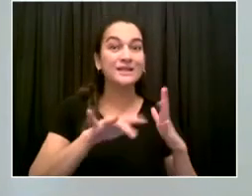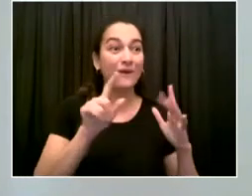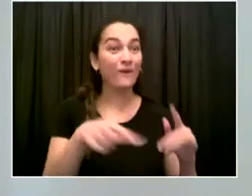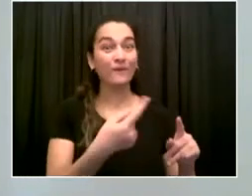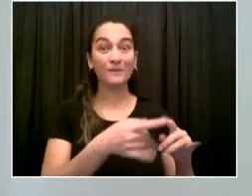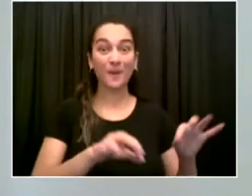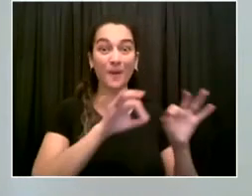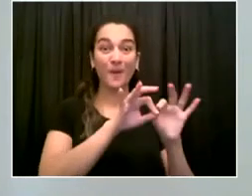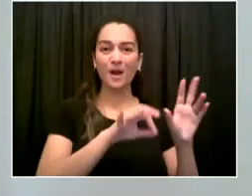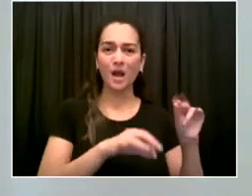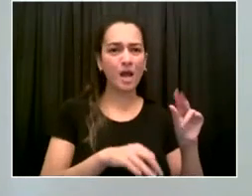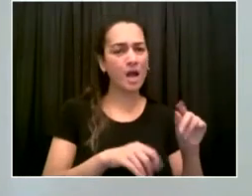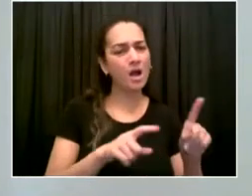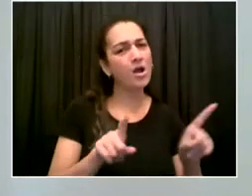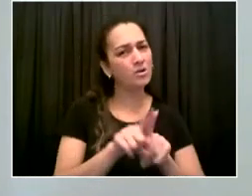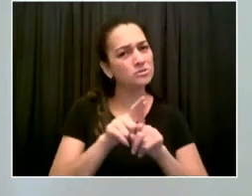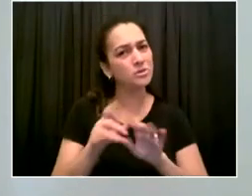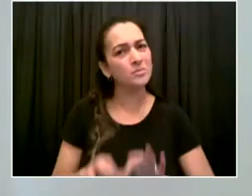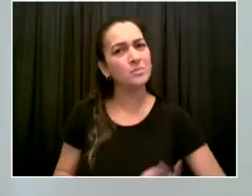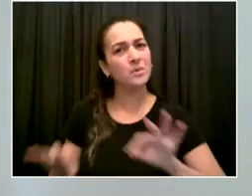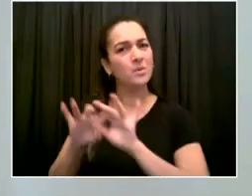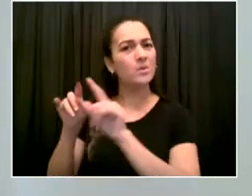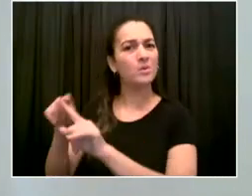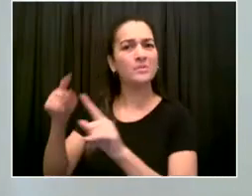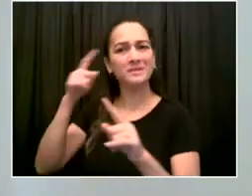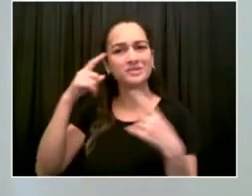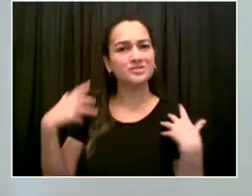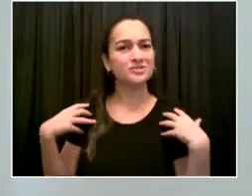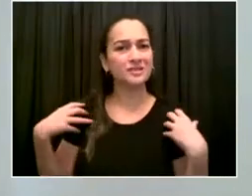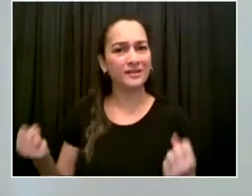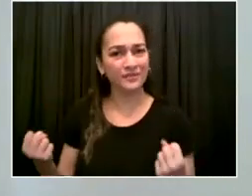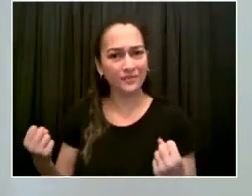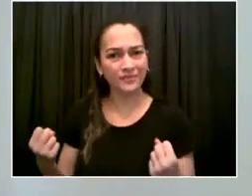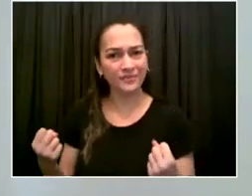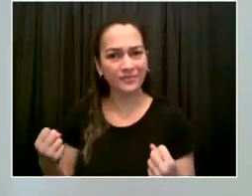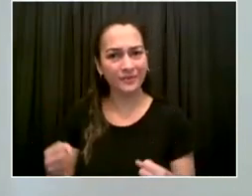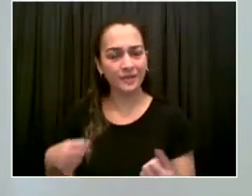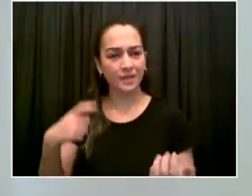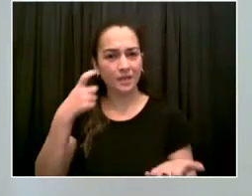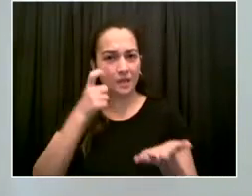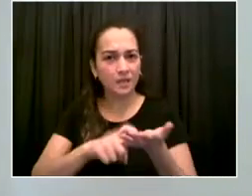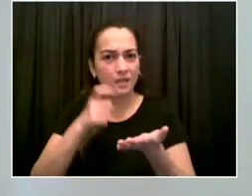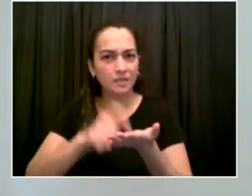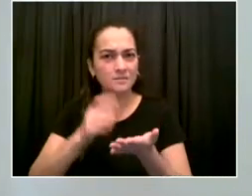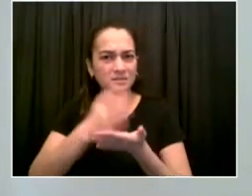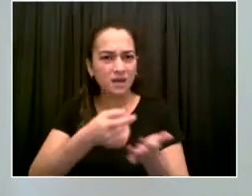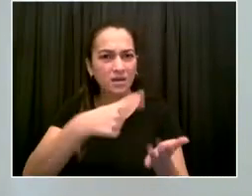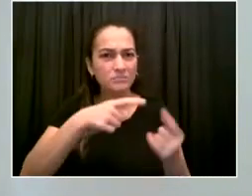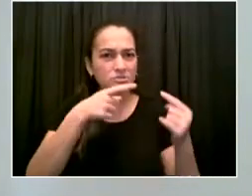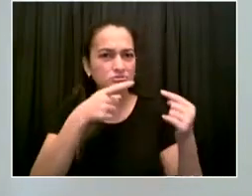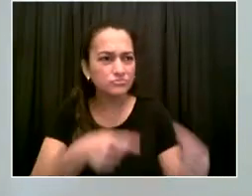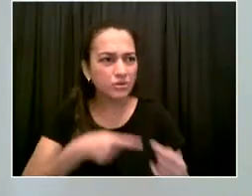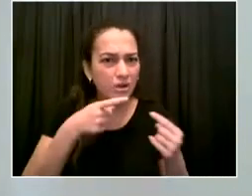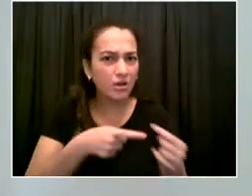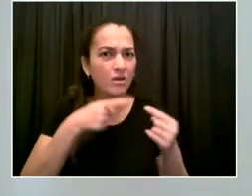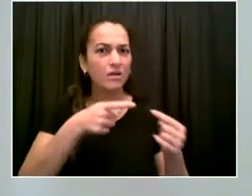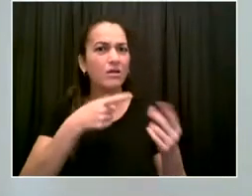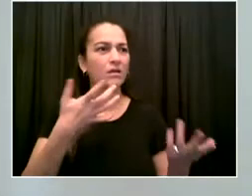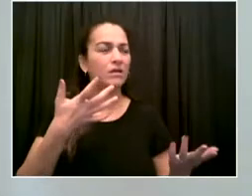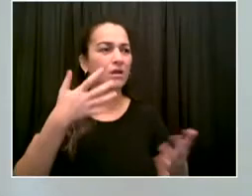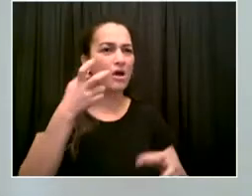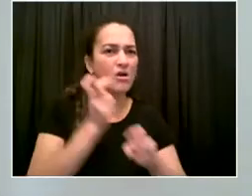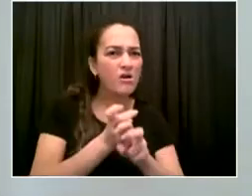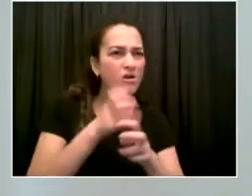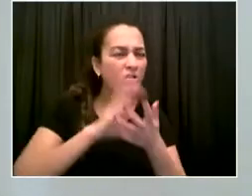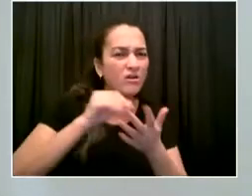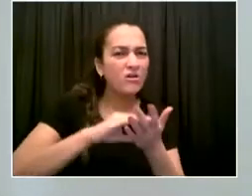where they couldn't even begin to engage in education because of these other factors. One of the